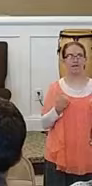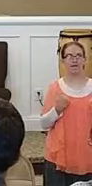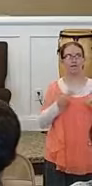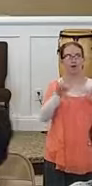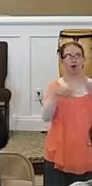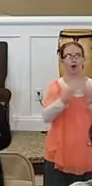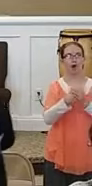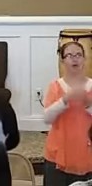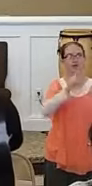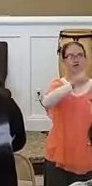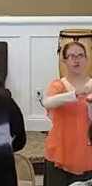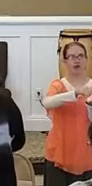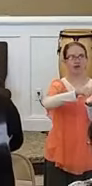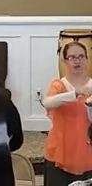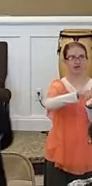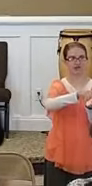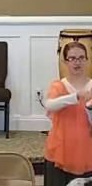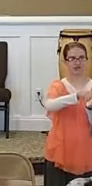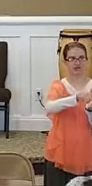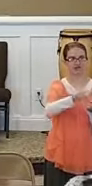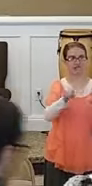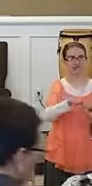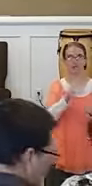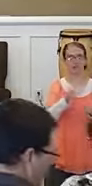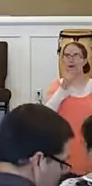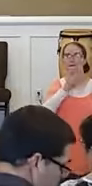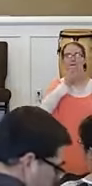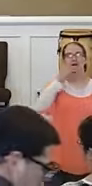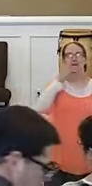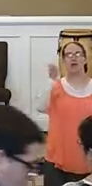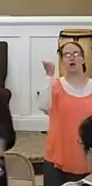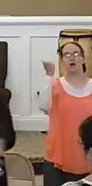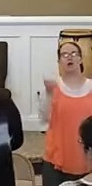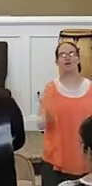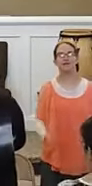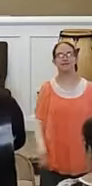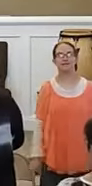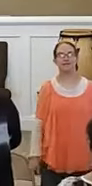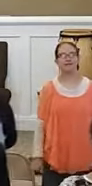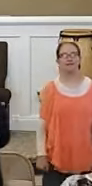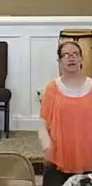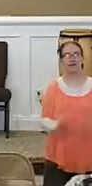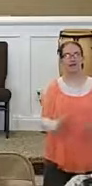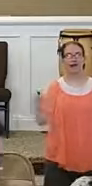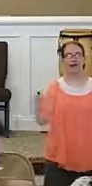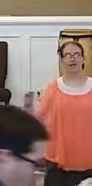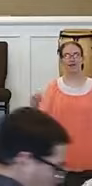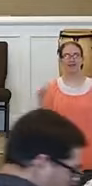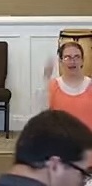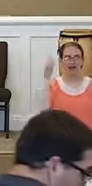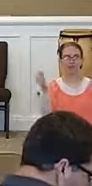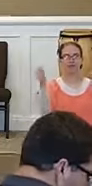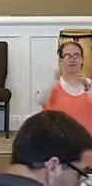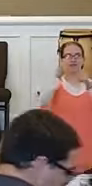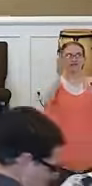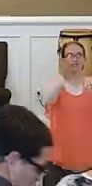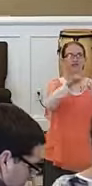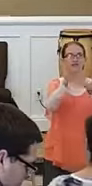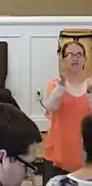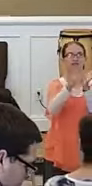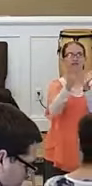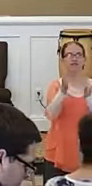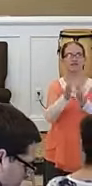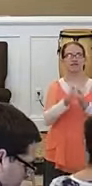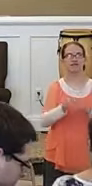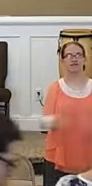the physicians and still was none the better. Hallelujah. And nothing really happened until she touched Jesus. All